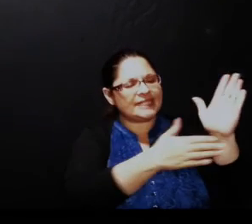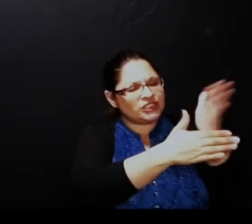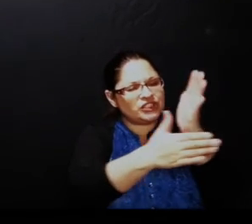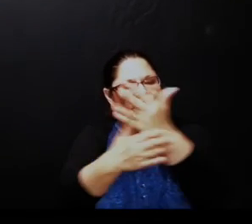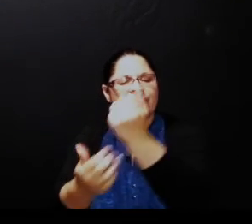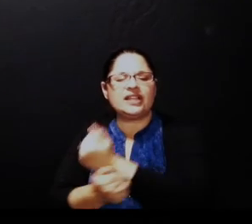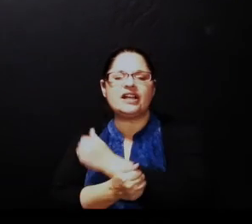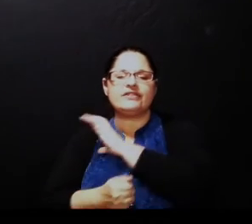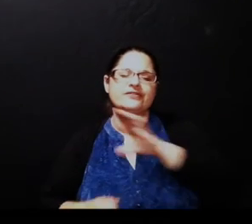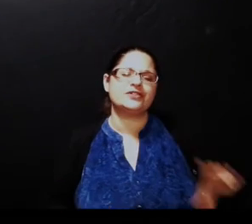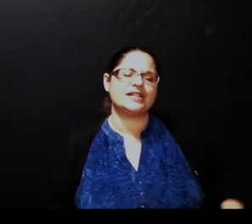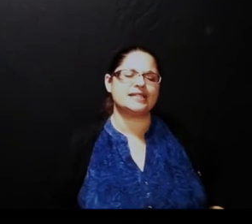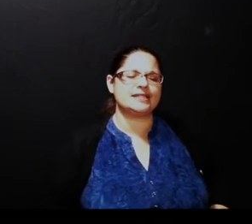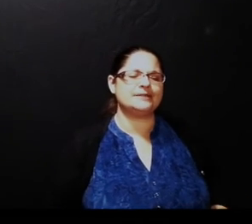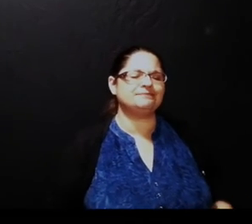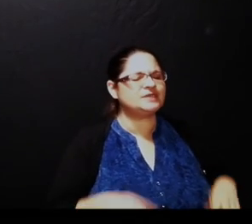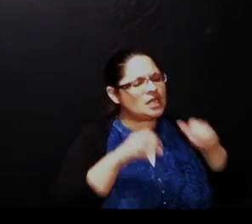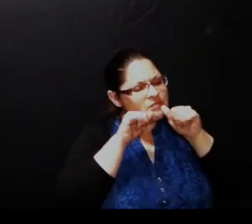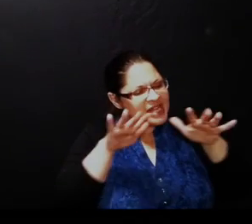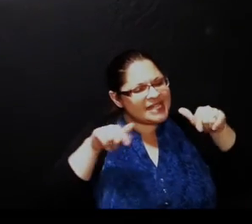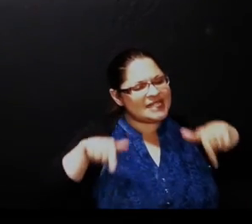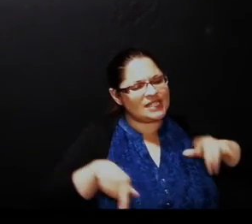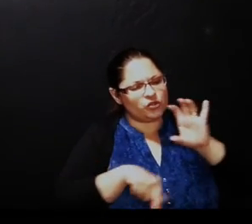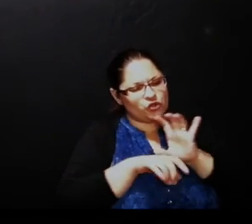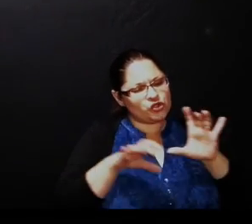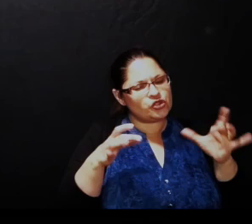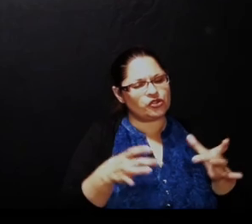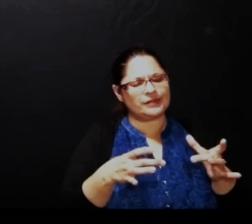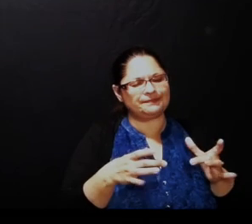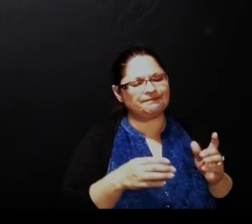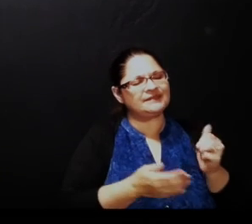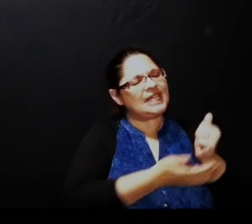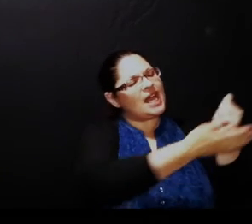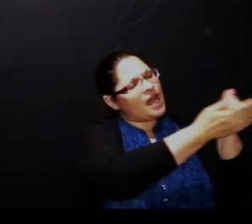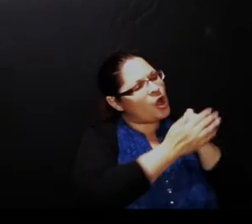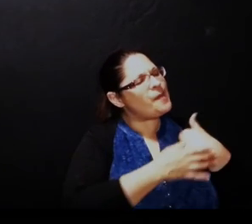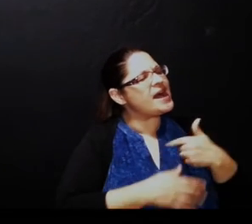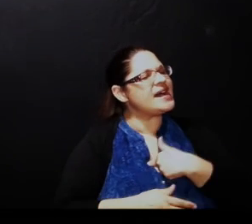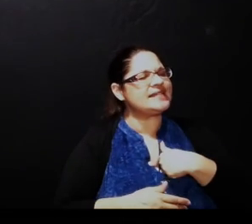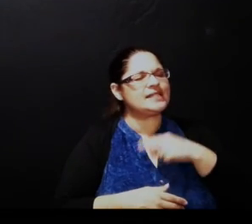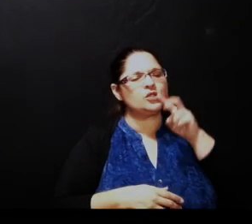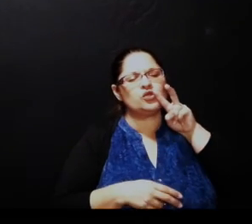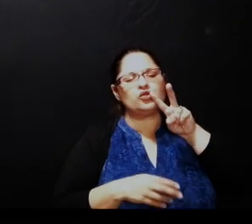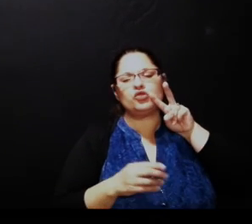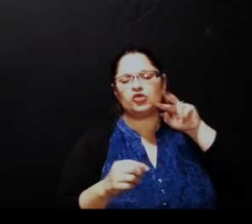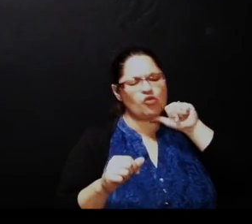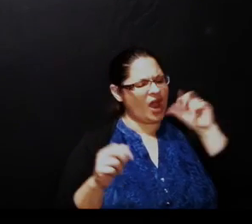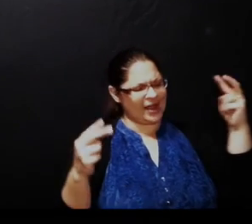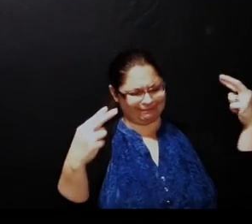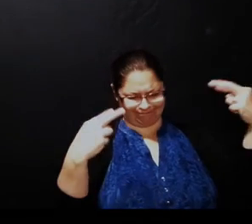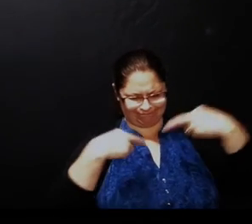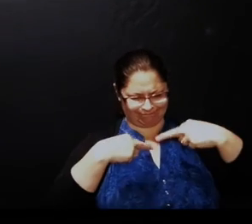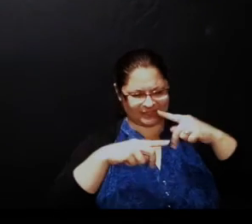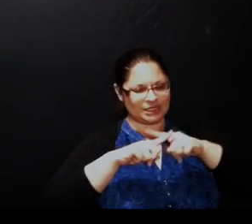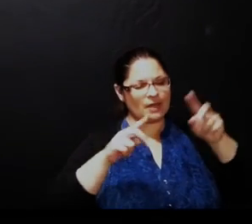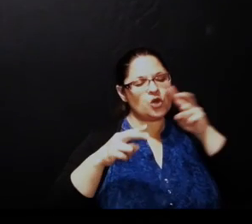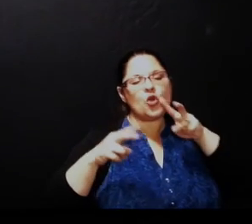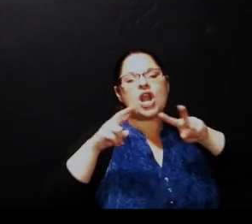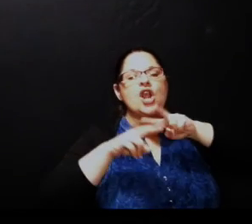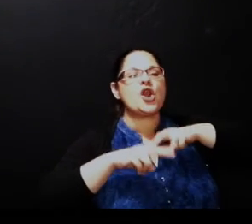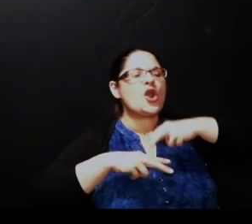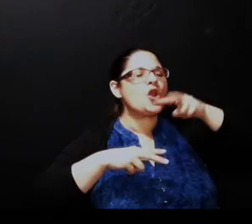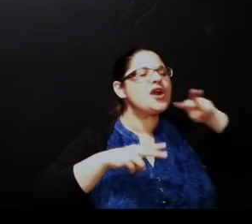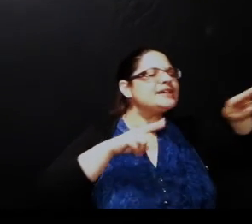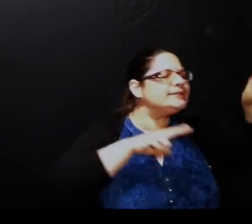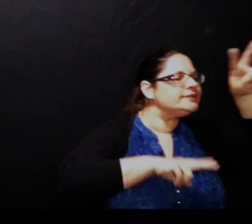Father. Help us not simply look at ourselves. Help us look outside of ourselves to the glory of Jesus Christ for